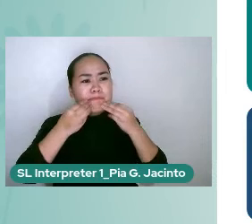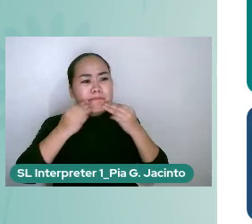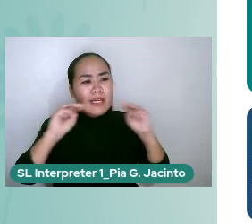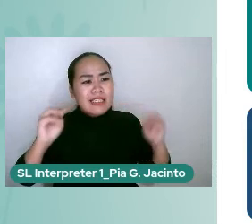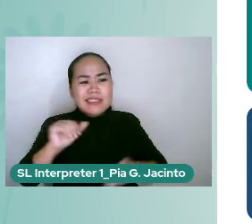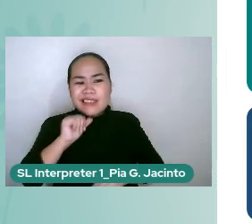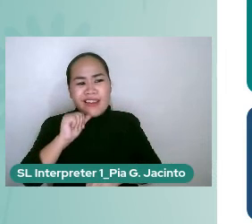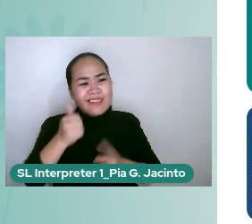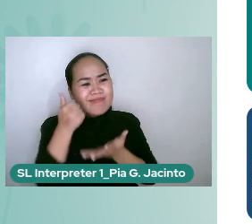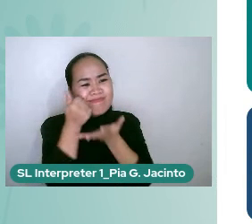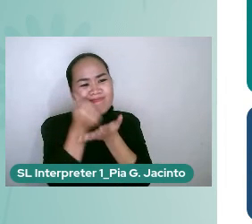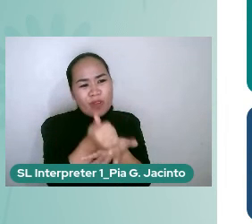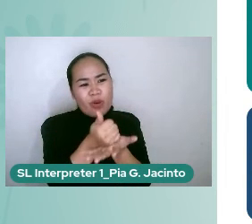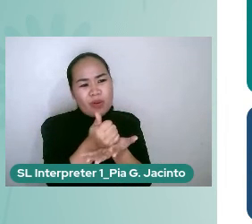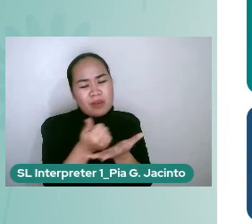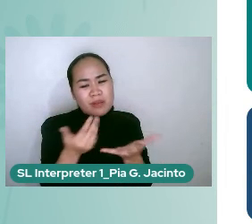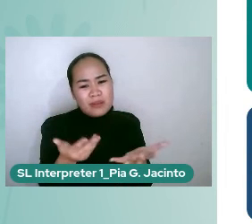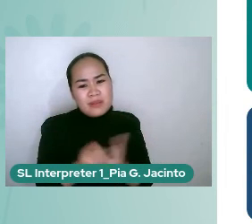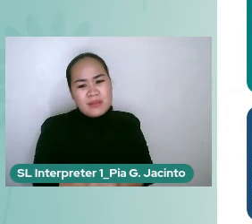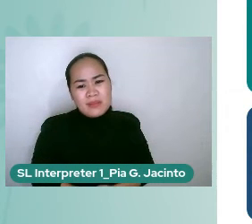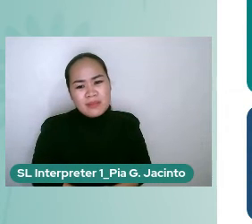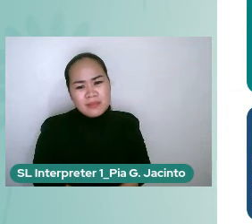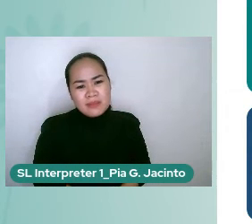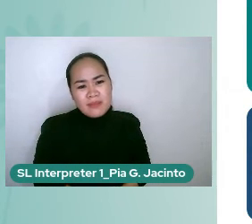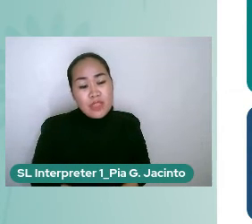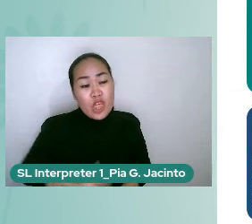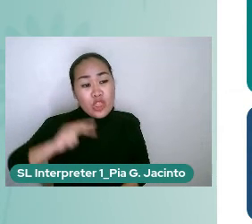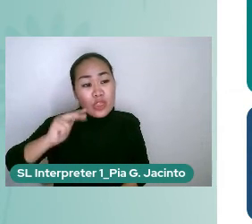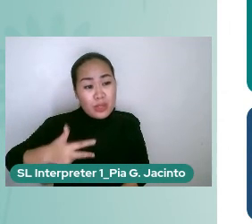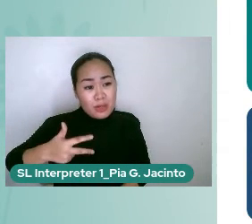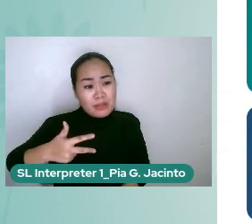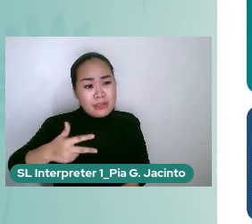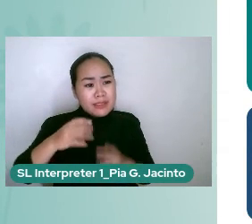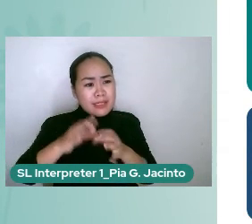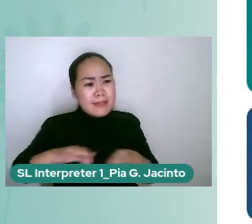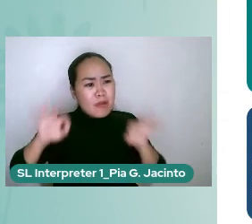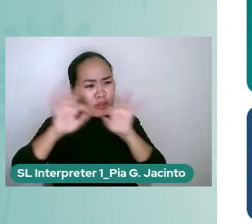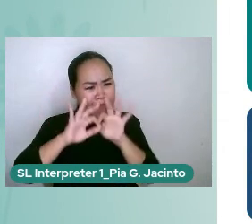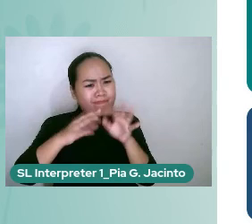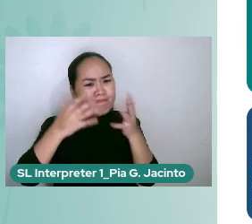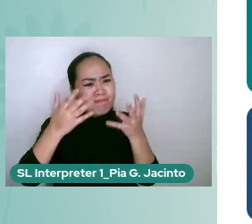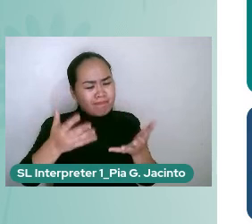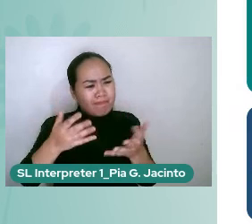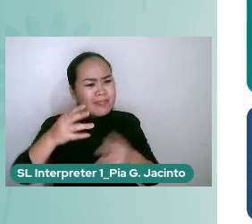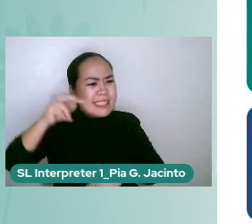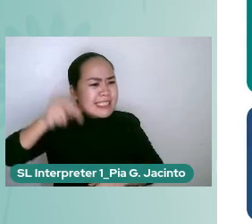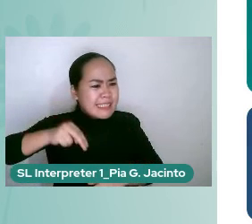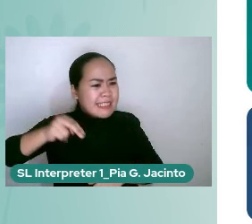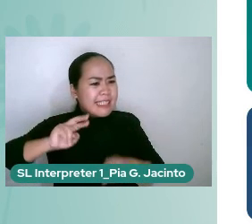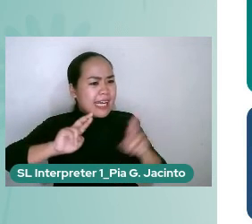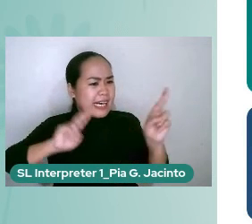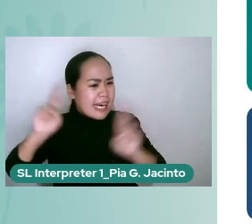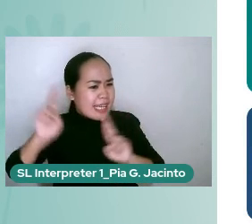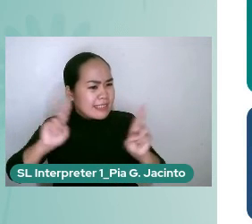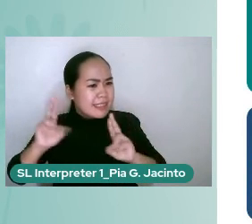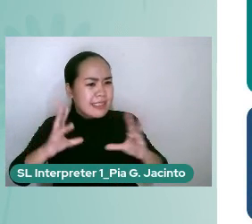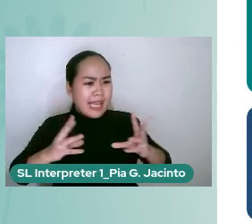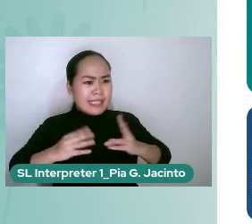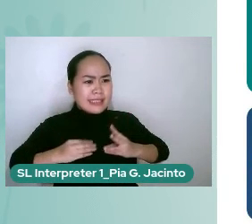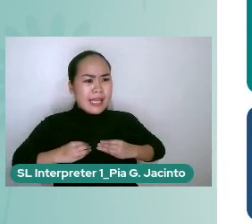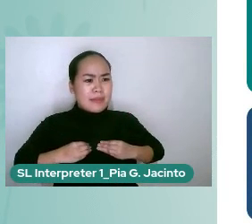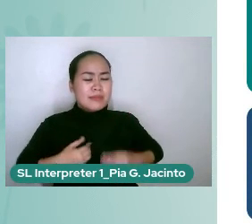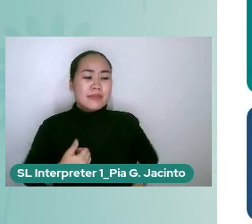helpful. Third and most important thing which I feel is that we must be ready to accept